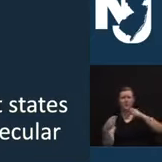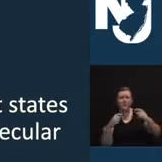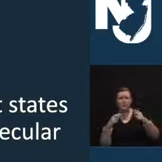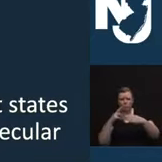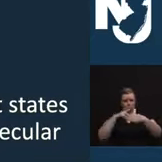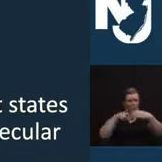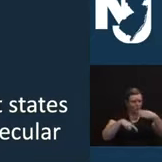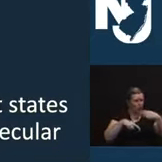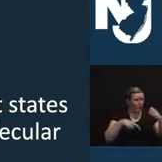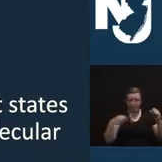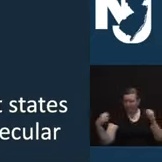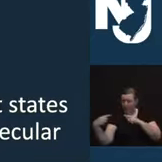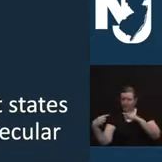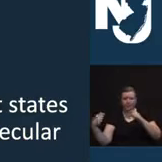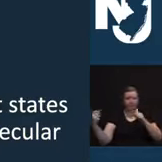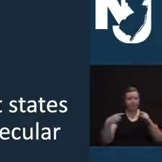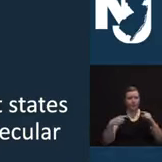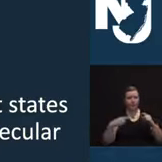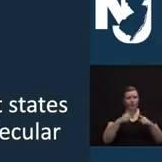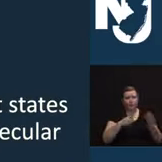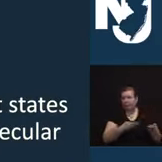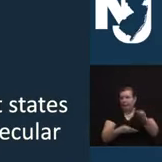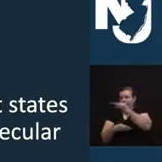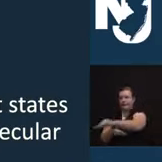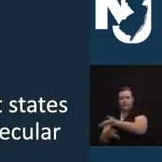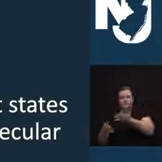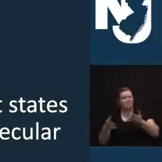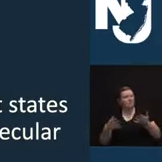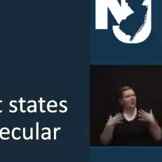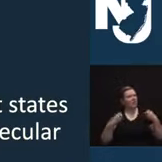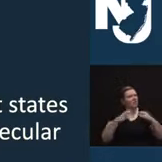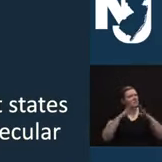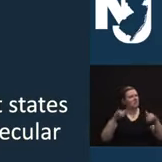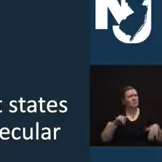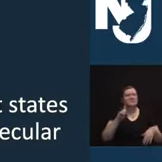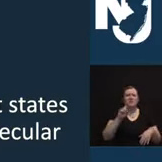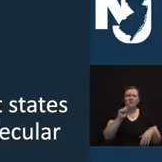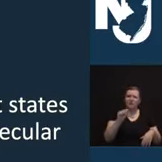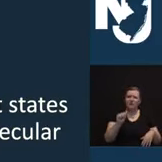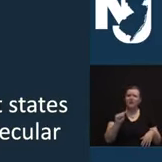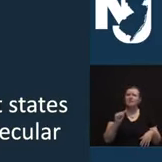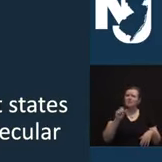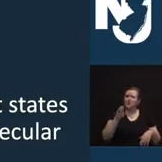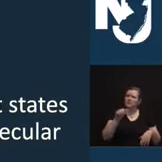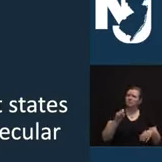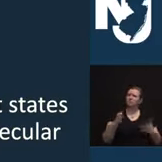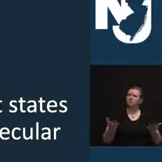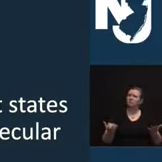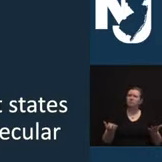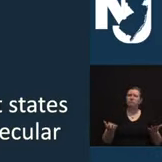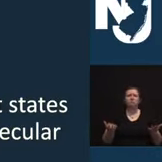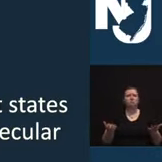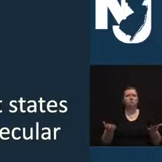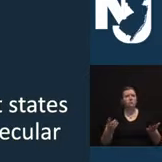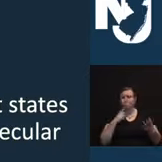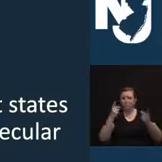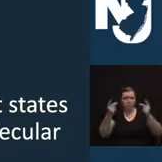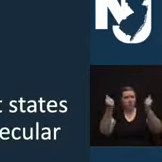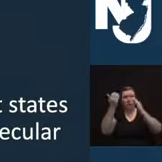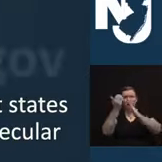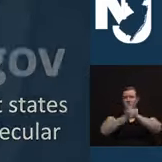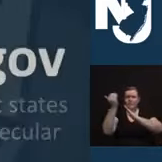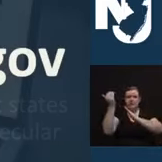rapid turnaround ones, with our health system databases. This will be an automatic reality. So this is yet